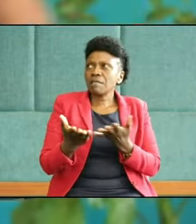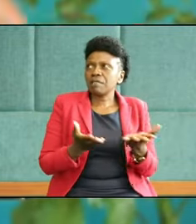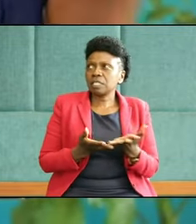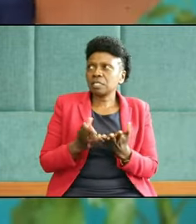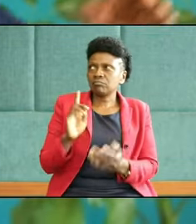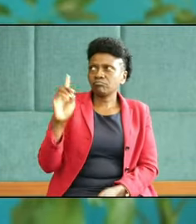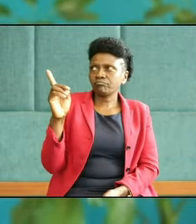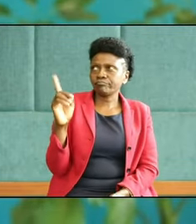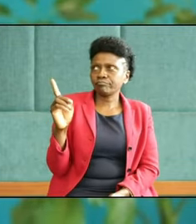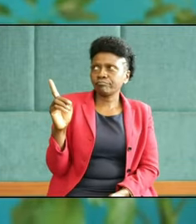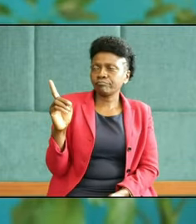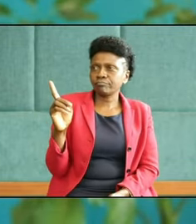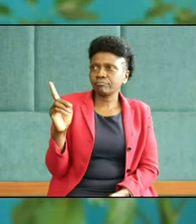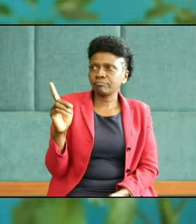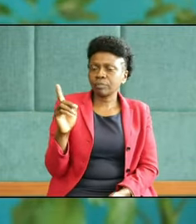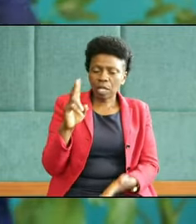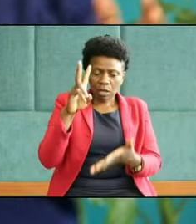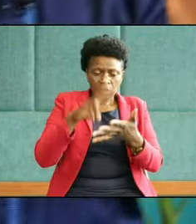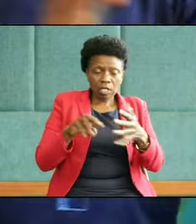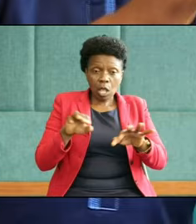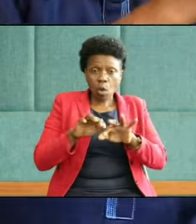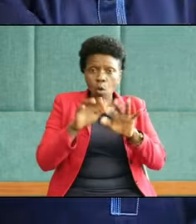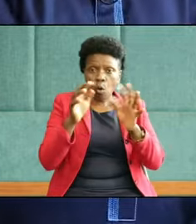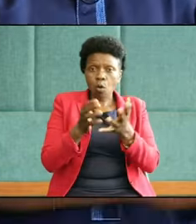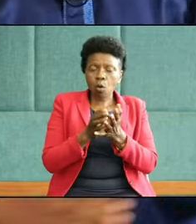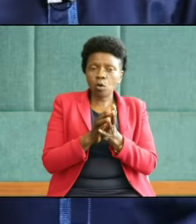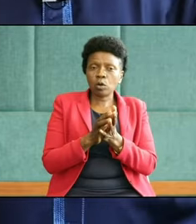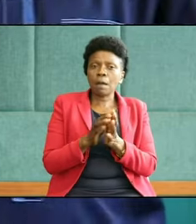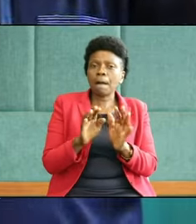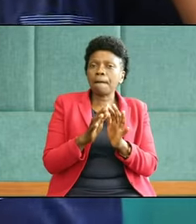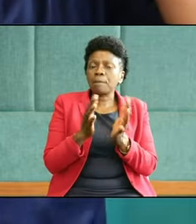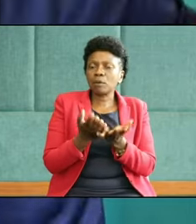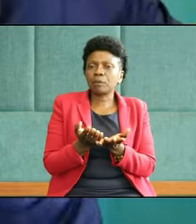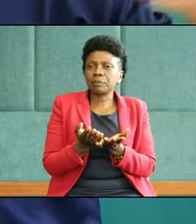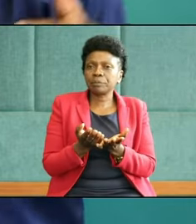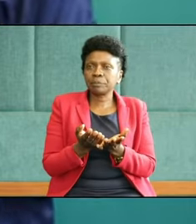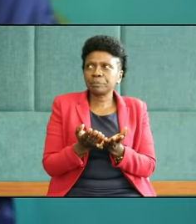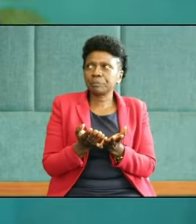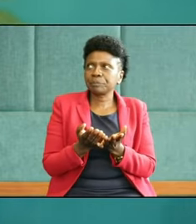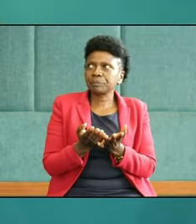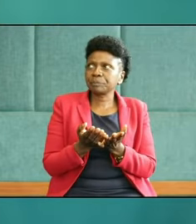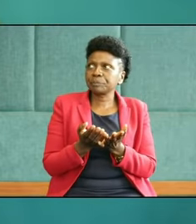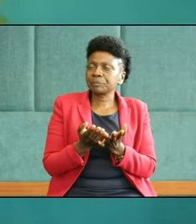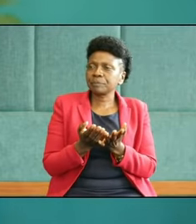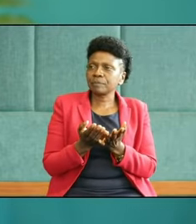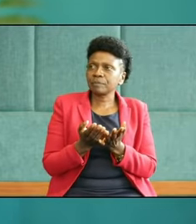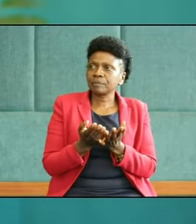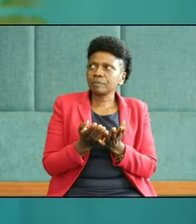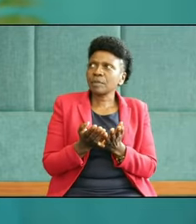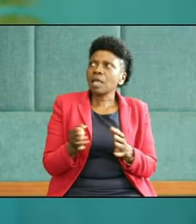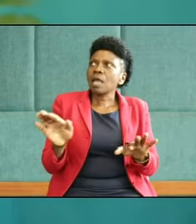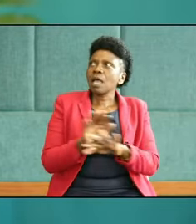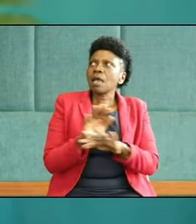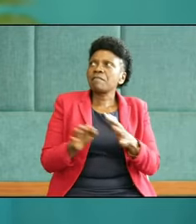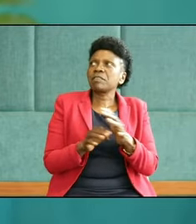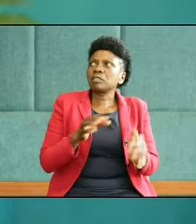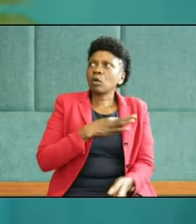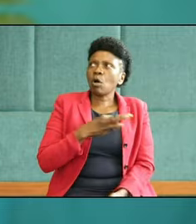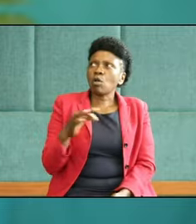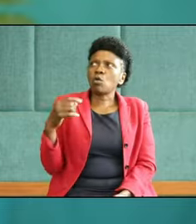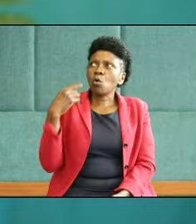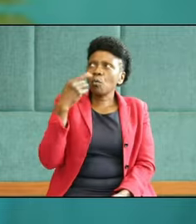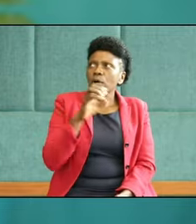read it, read the whole book. I read it 22 years ago. It changed my life. Every soul